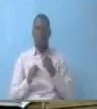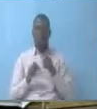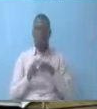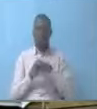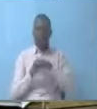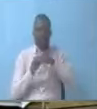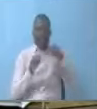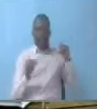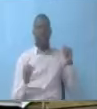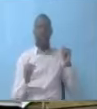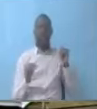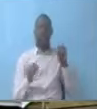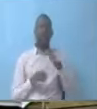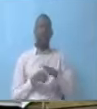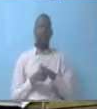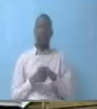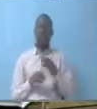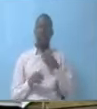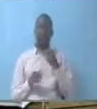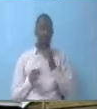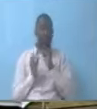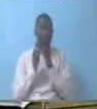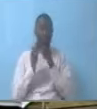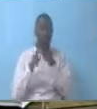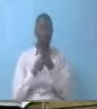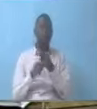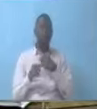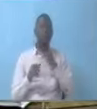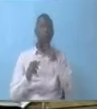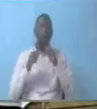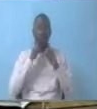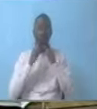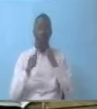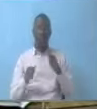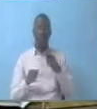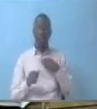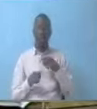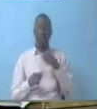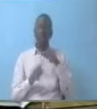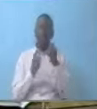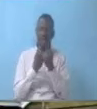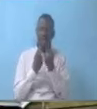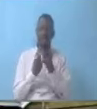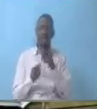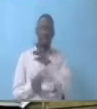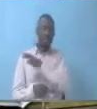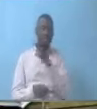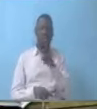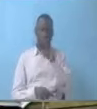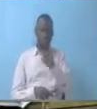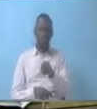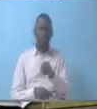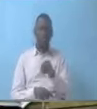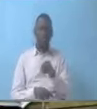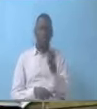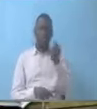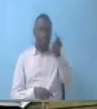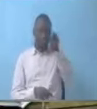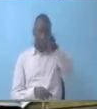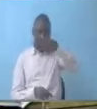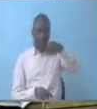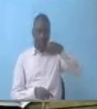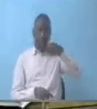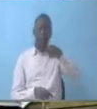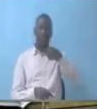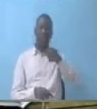I'm not speaking for them, but professionally, I know this is the type of thing they do. Drafting involves that. That's right. No, although I'm